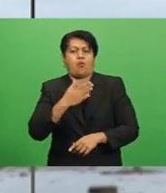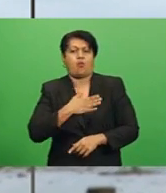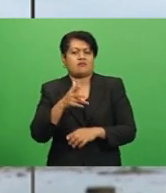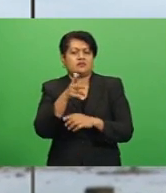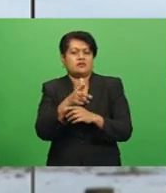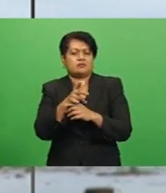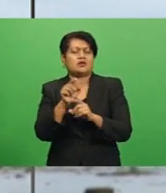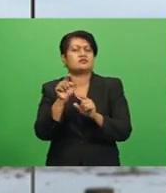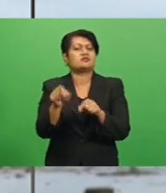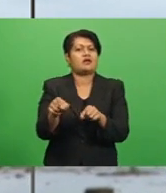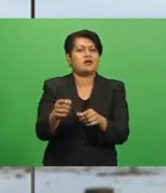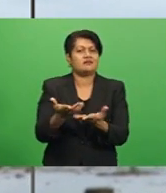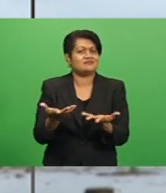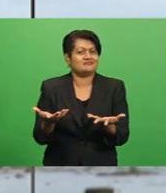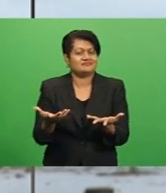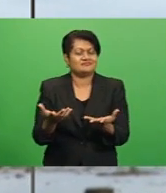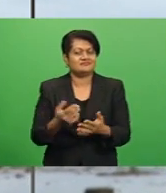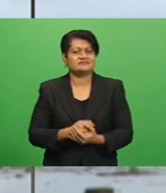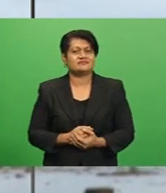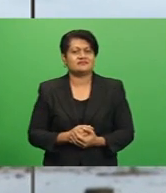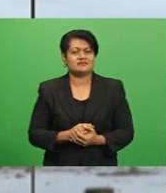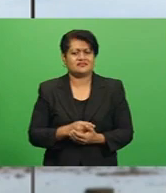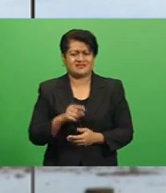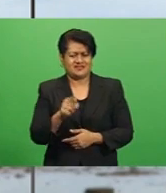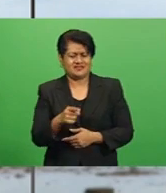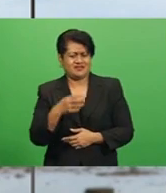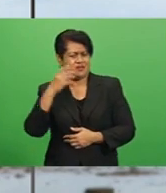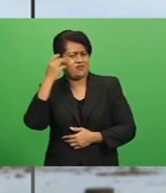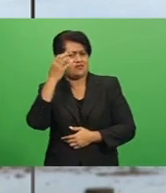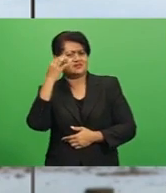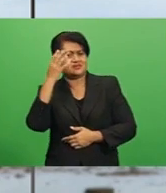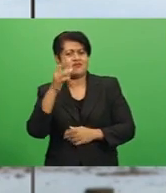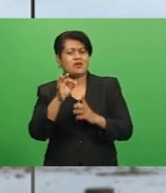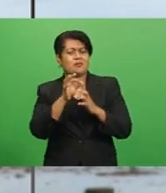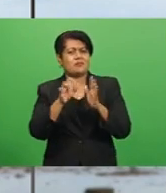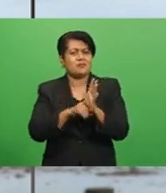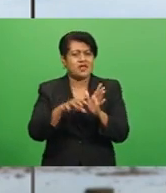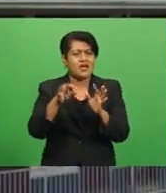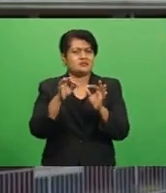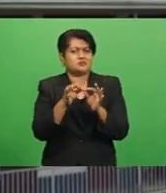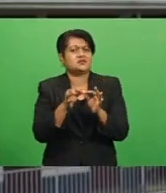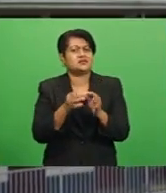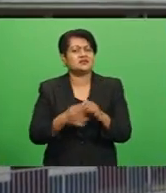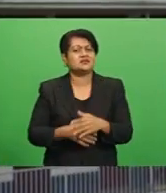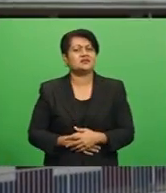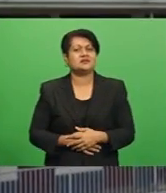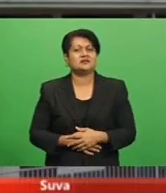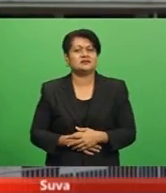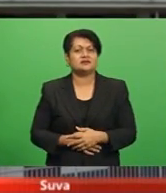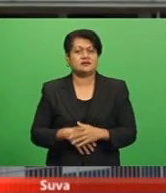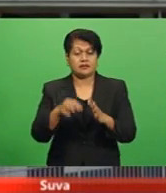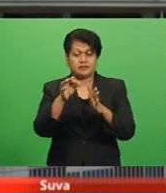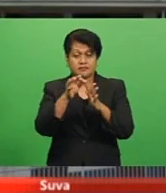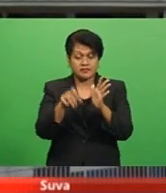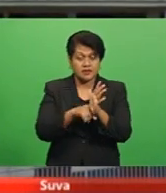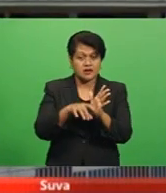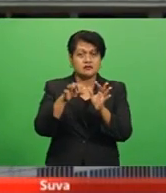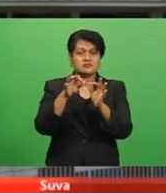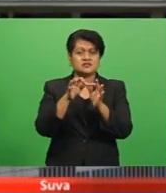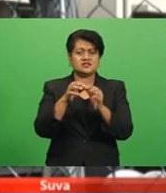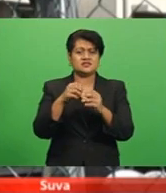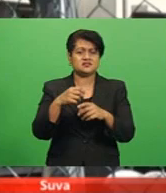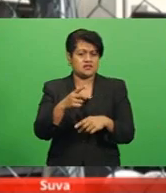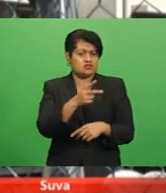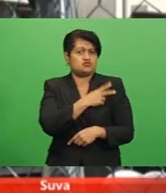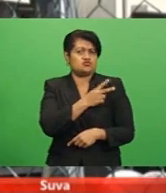cameras. Apanisa Wangairandovo reports this is a concern for the PRB. The PRB says the security